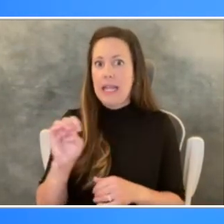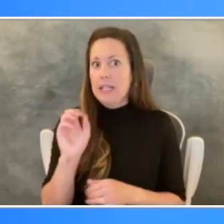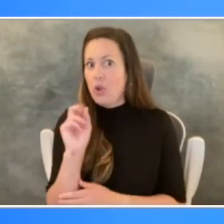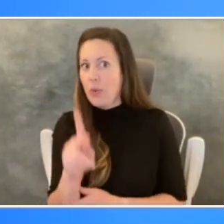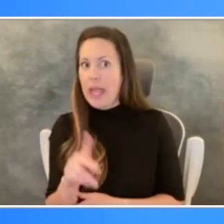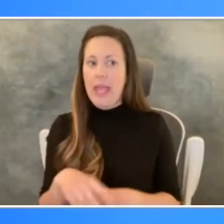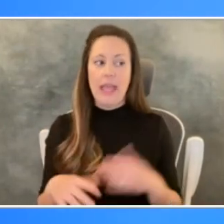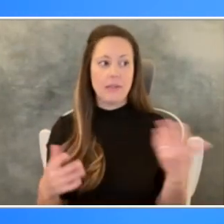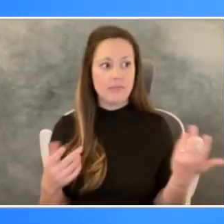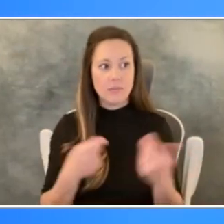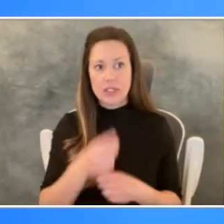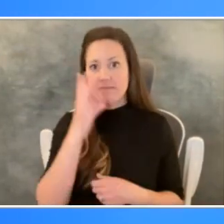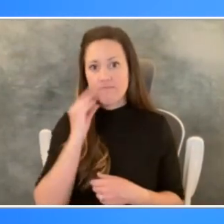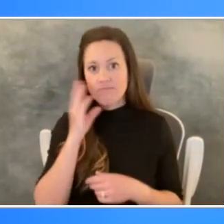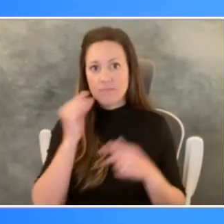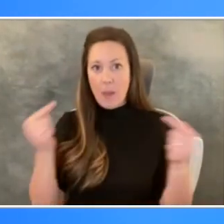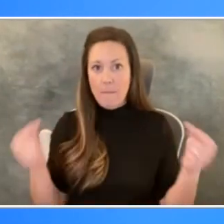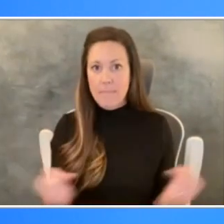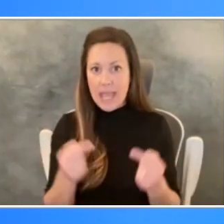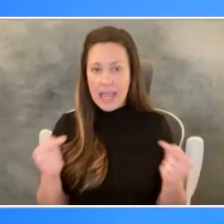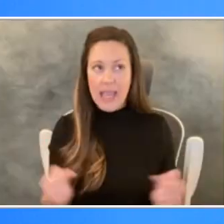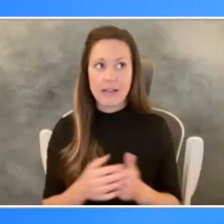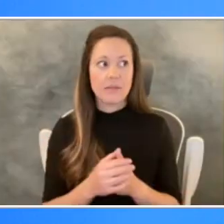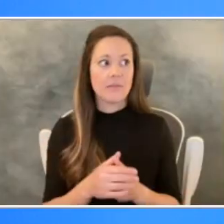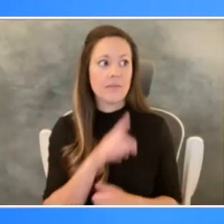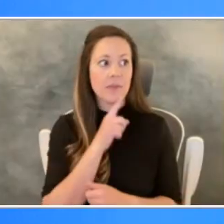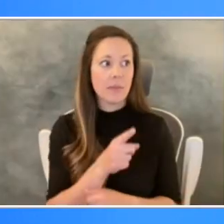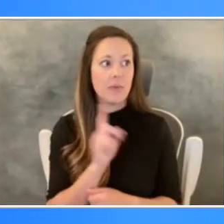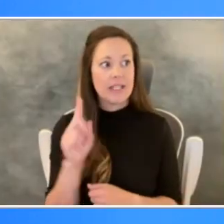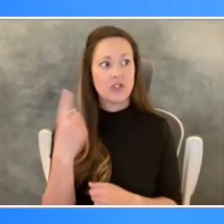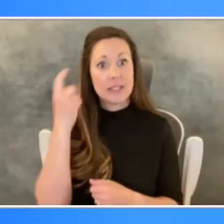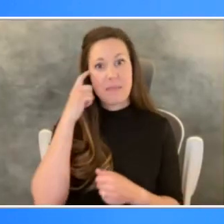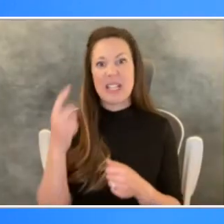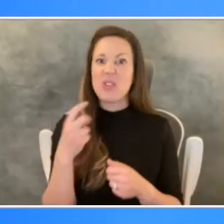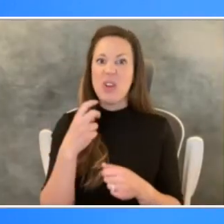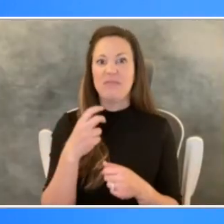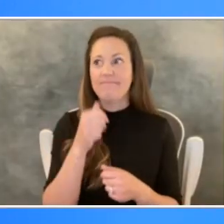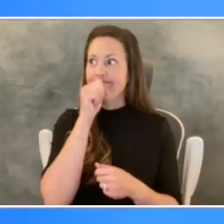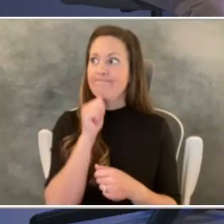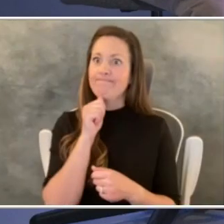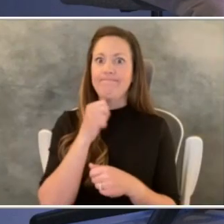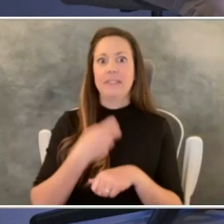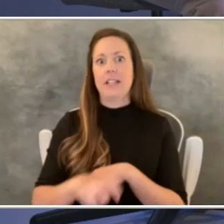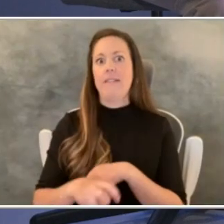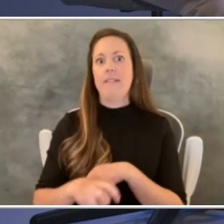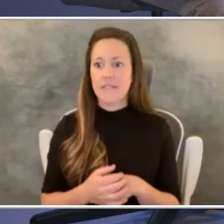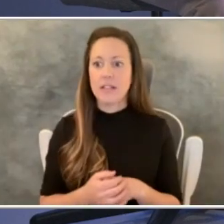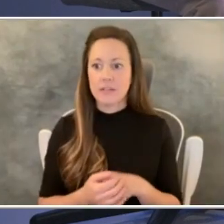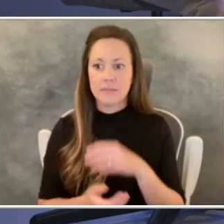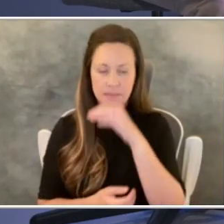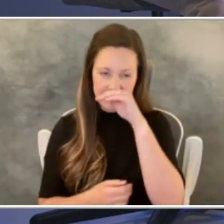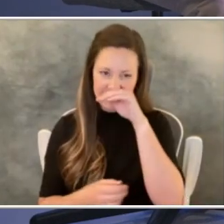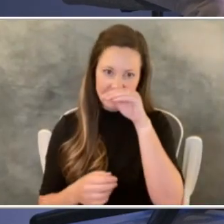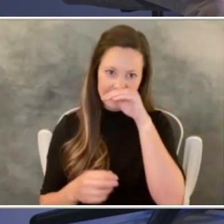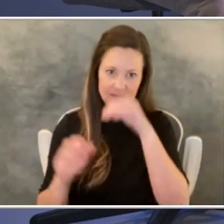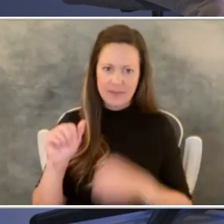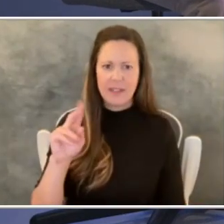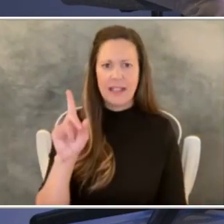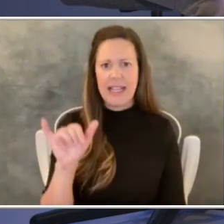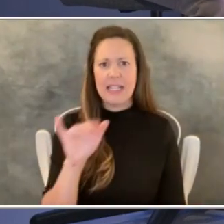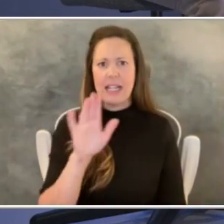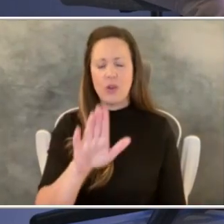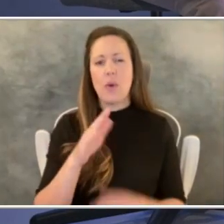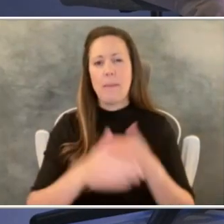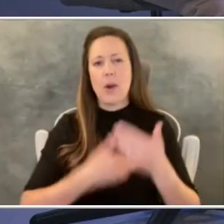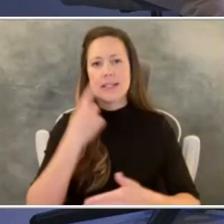and the pain. It's just, mental toughness. Yeah. Andy, what's your process for testing whether an